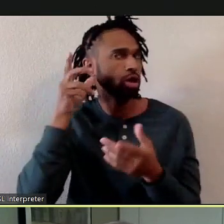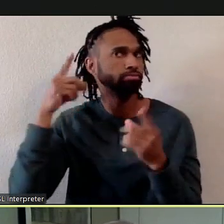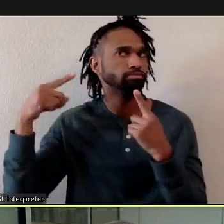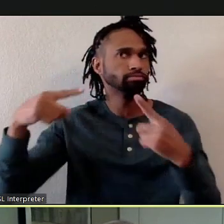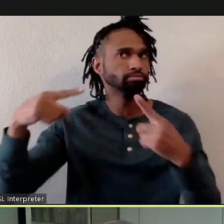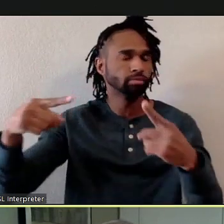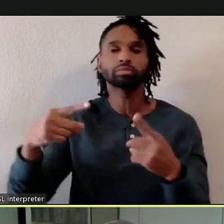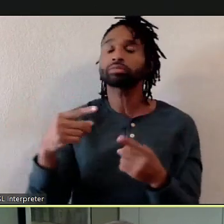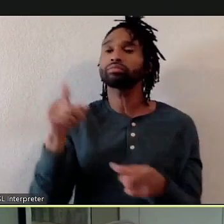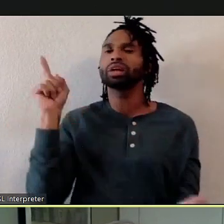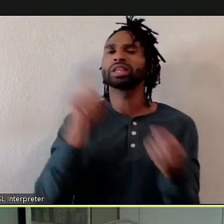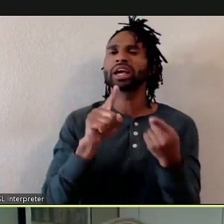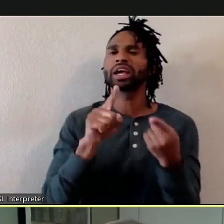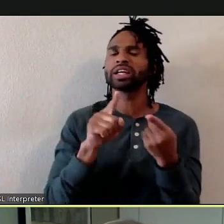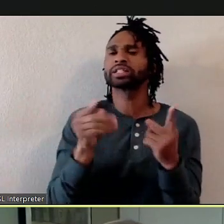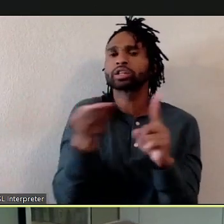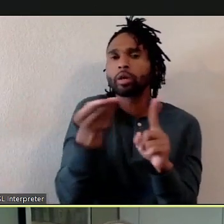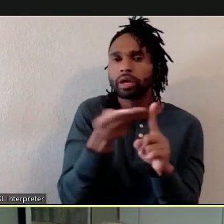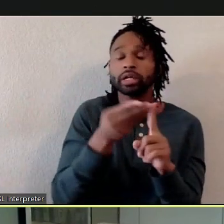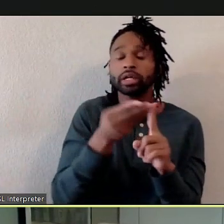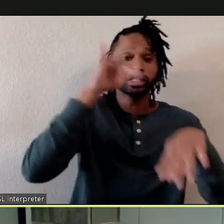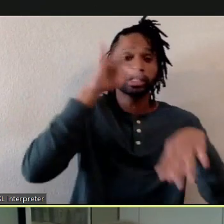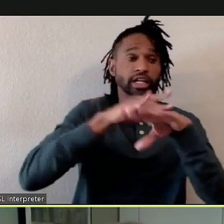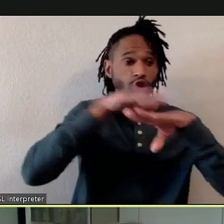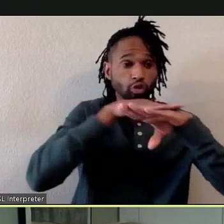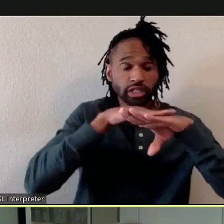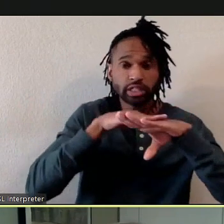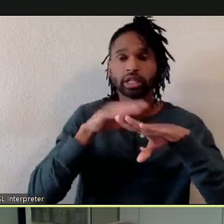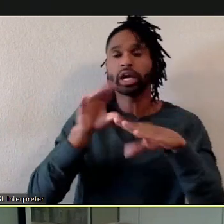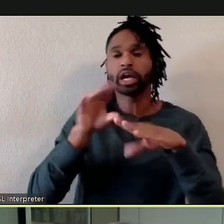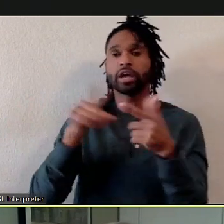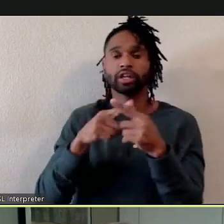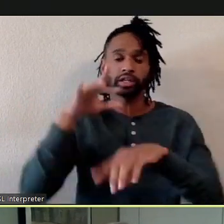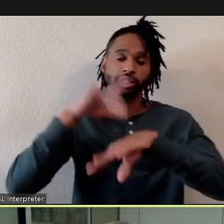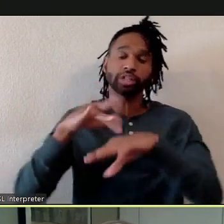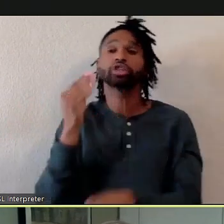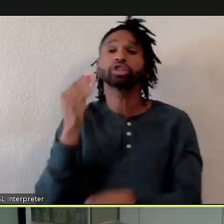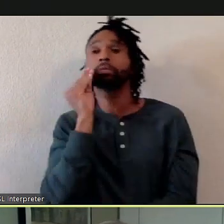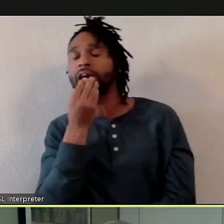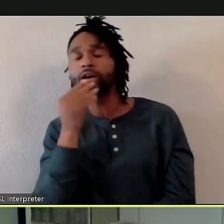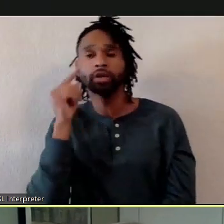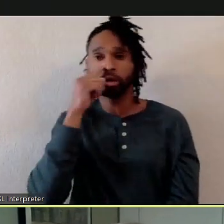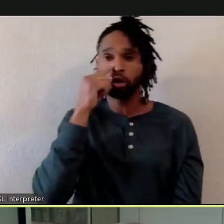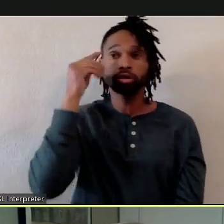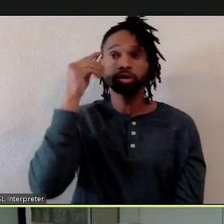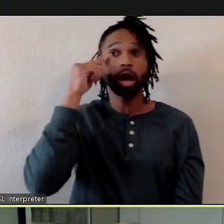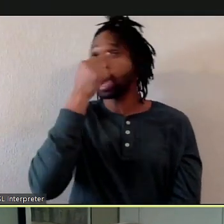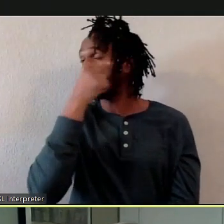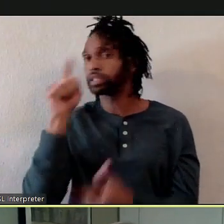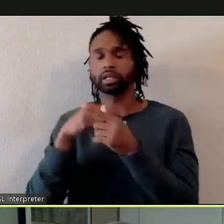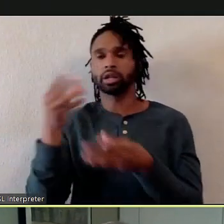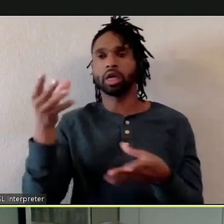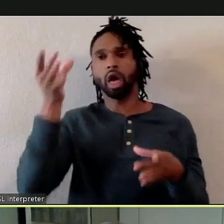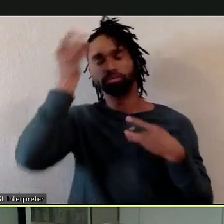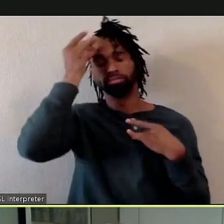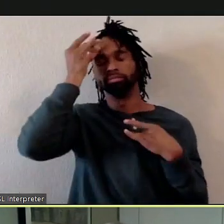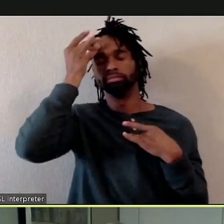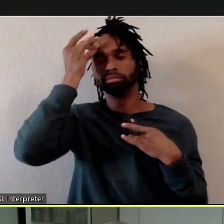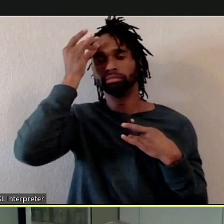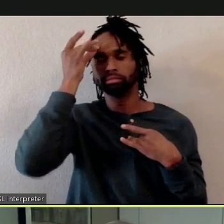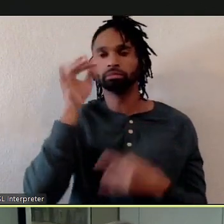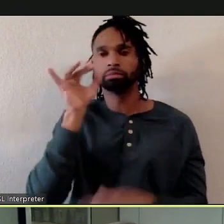of transmission is through touching surfaces and then touching your mouth, nose, or eyes and introducing the virus that way. That